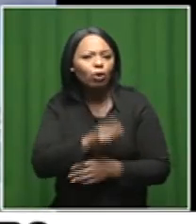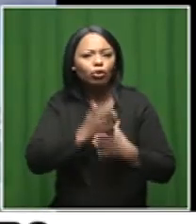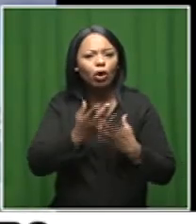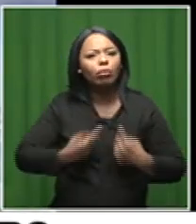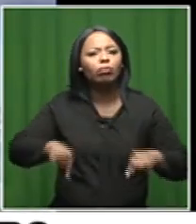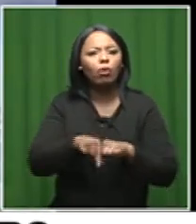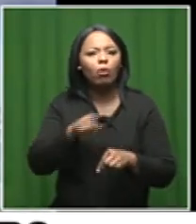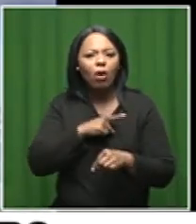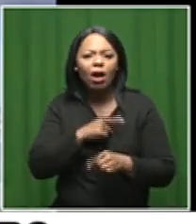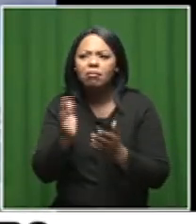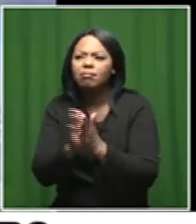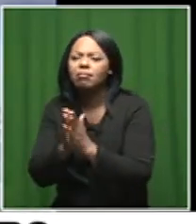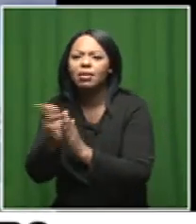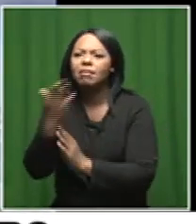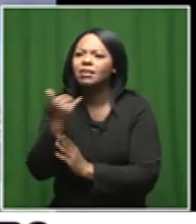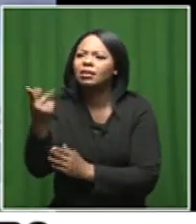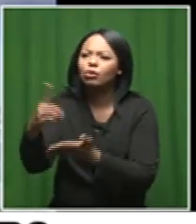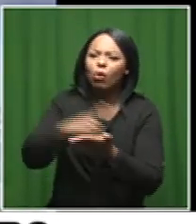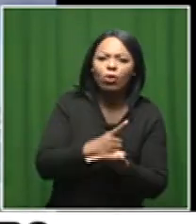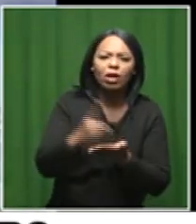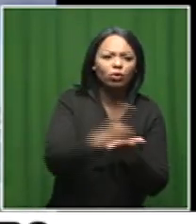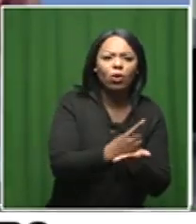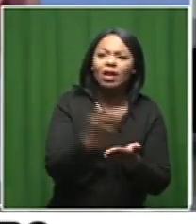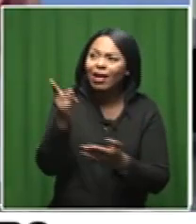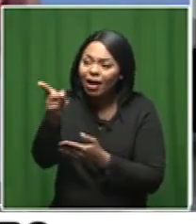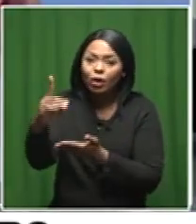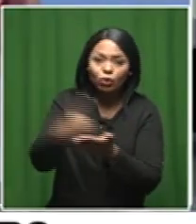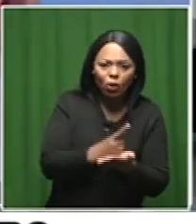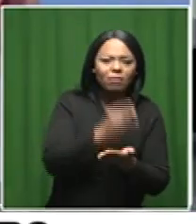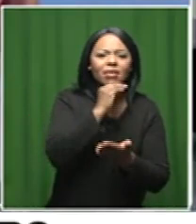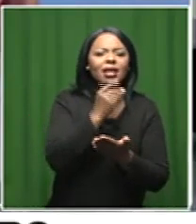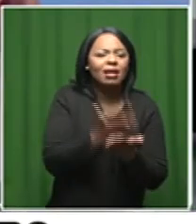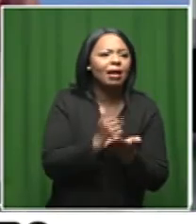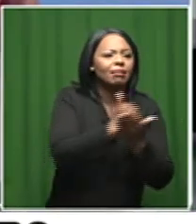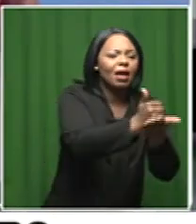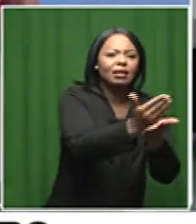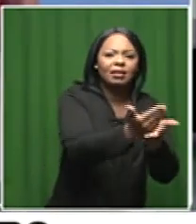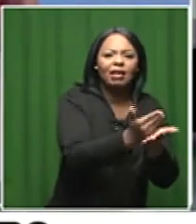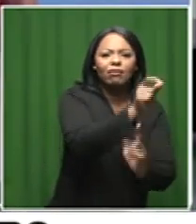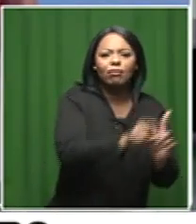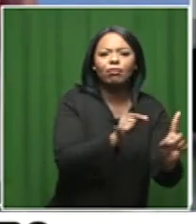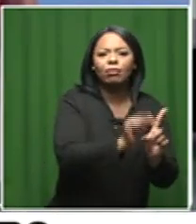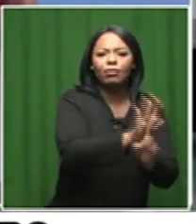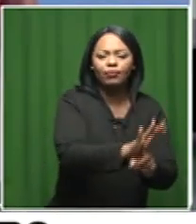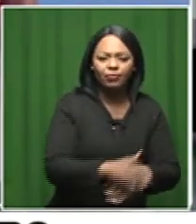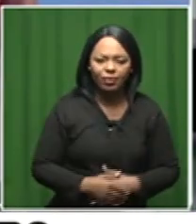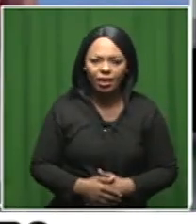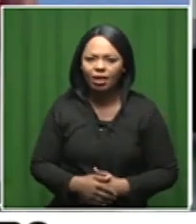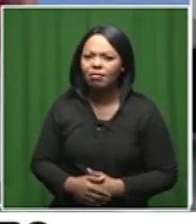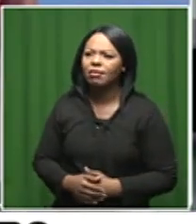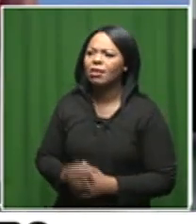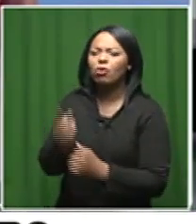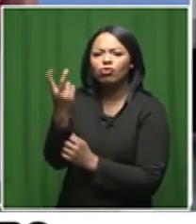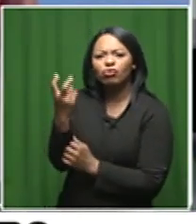essentially recruiting donors and lifesavers. Now, what are some of the misconceptions that you have to deal with respect to donation